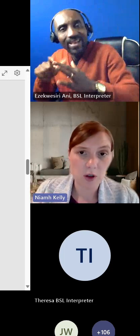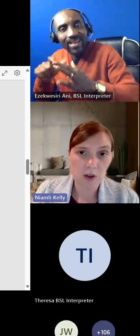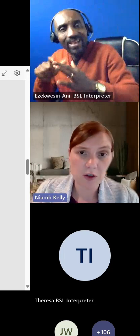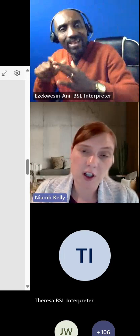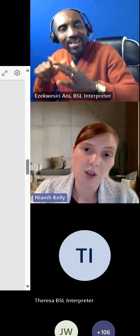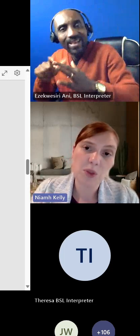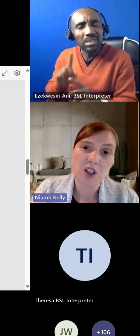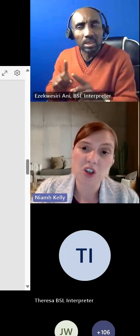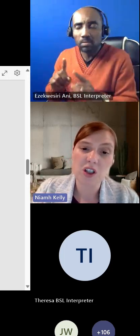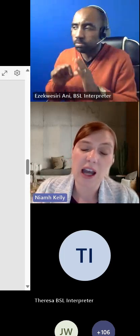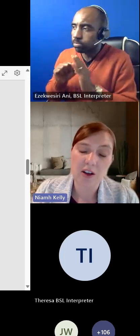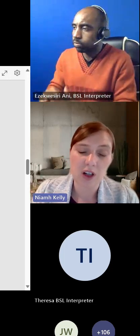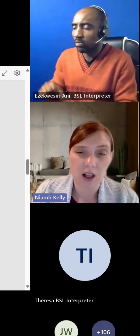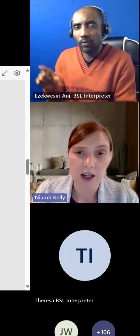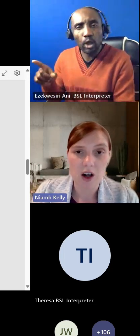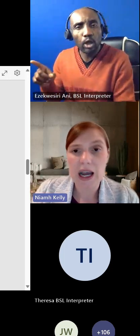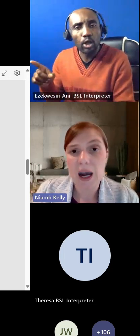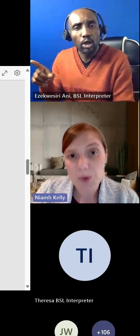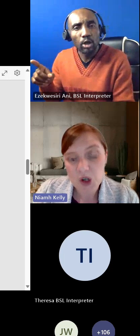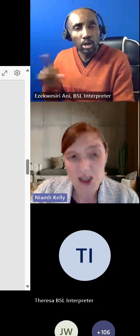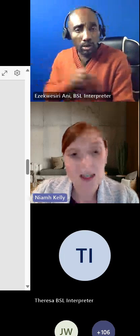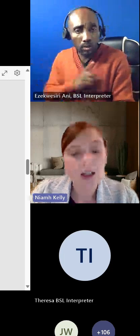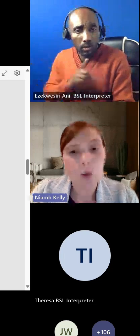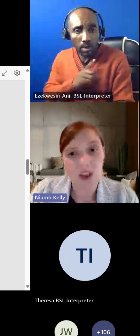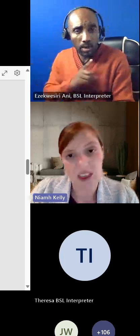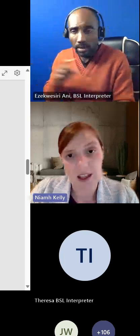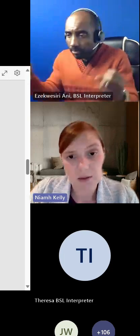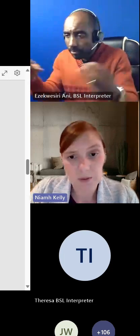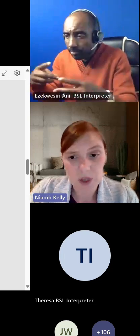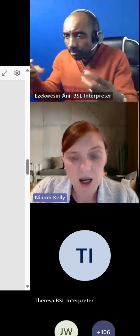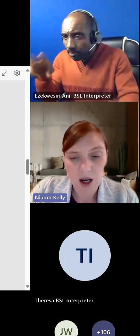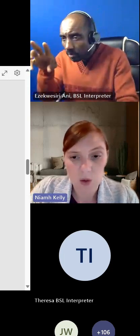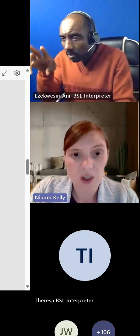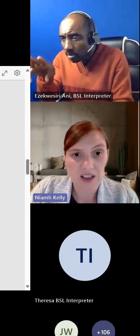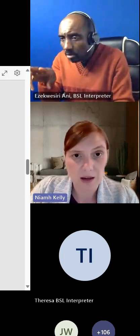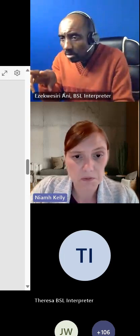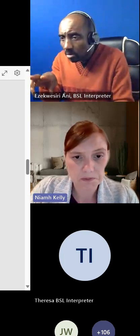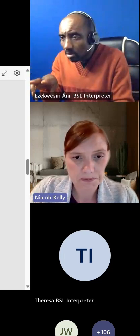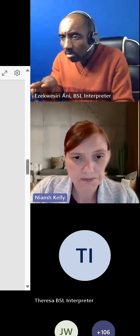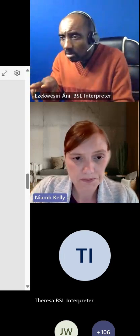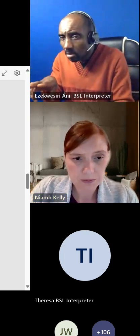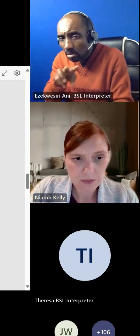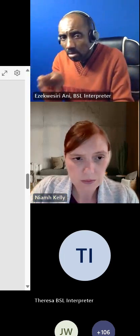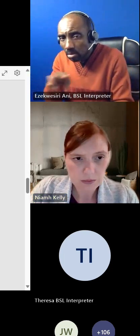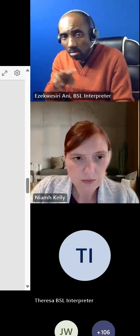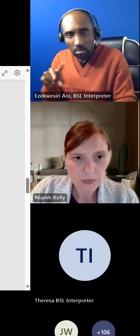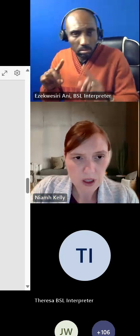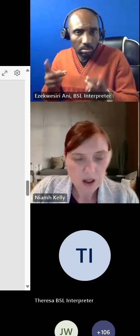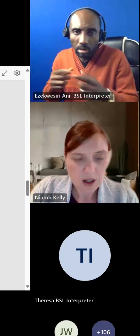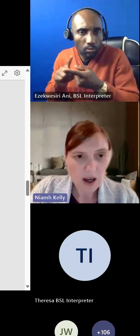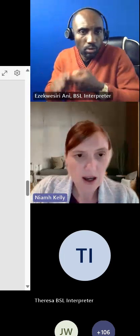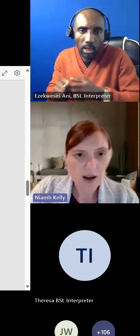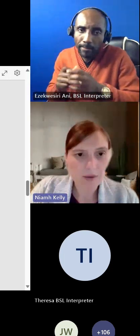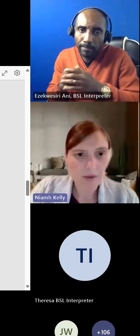be more difficult for her because she can't rely on captioning within that.